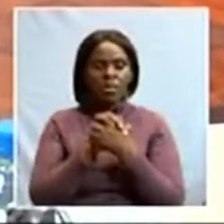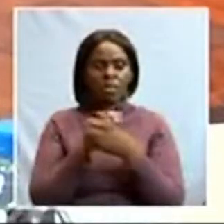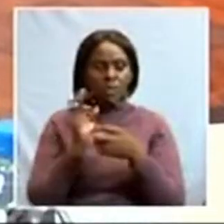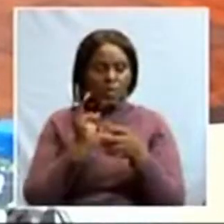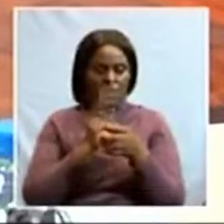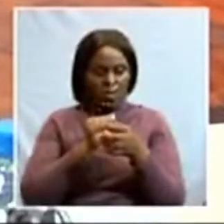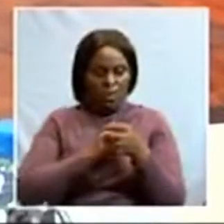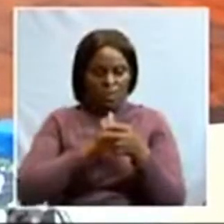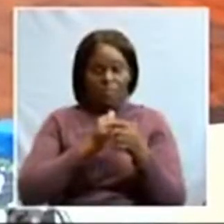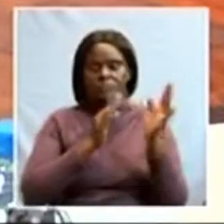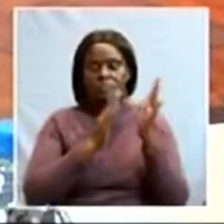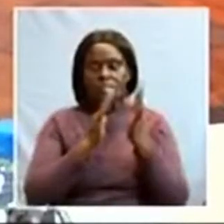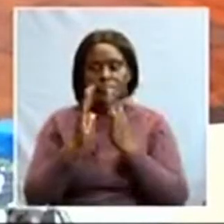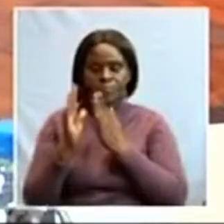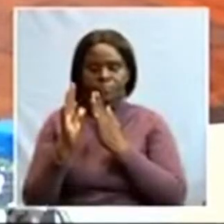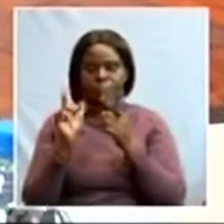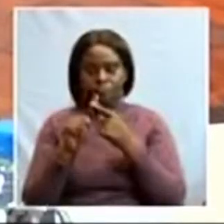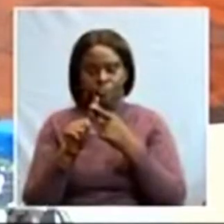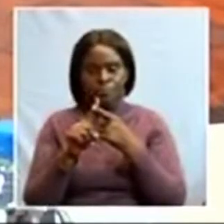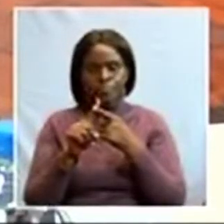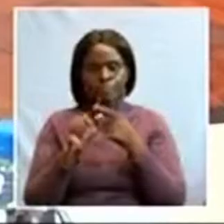we intend to